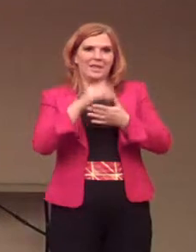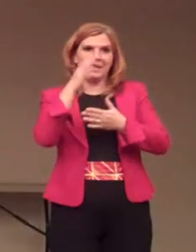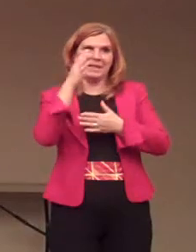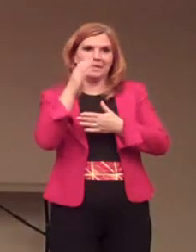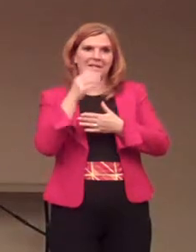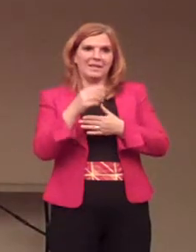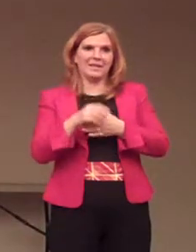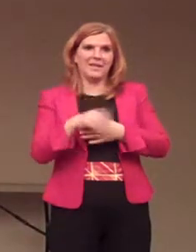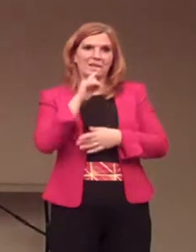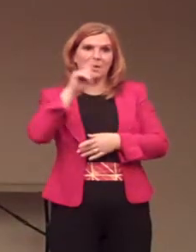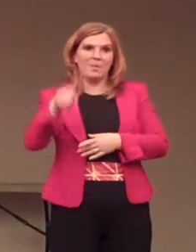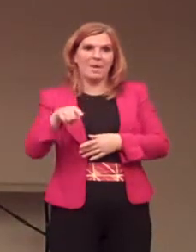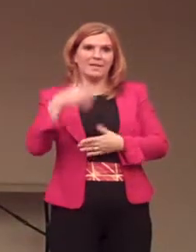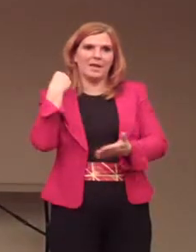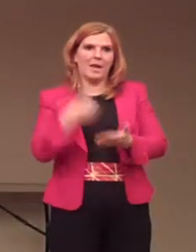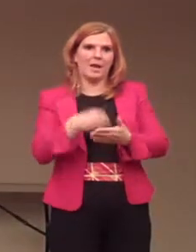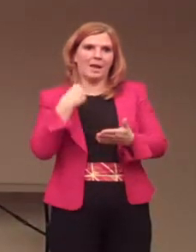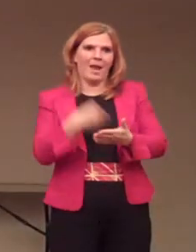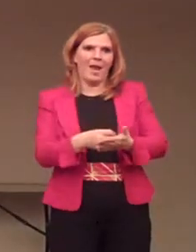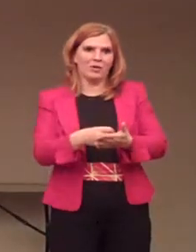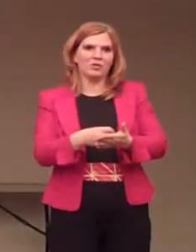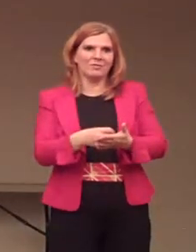demanded cash.